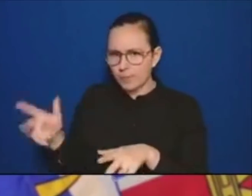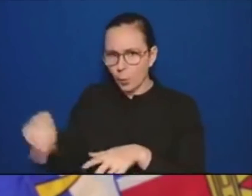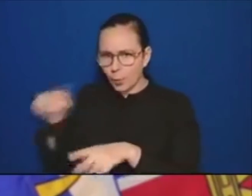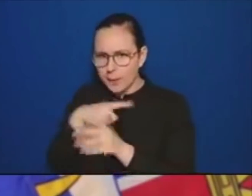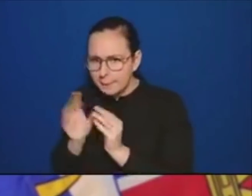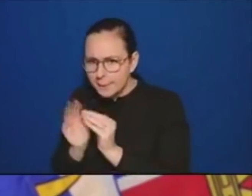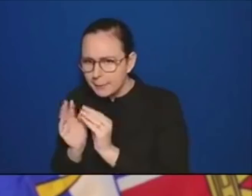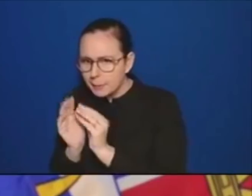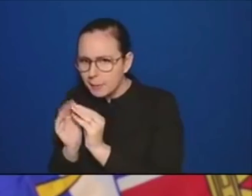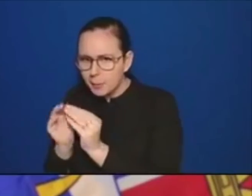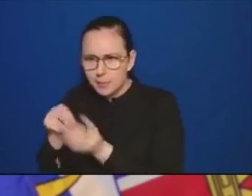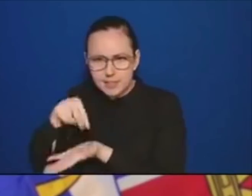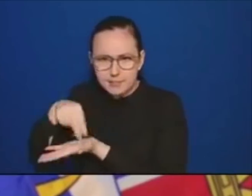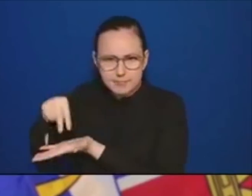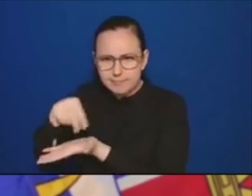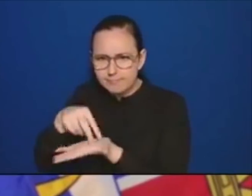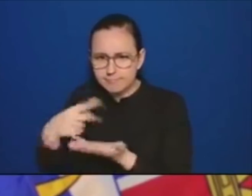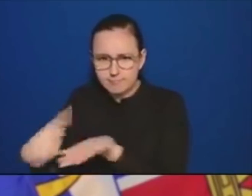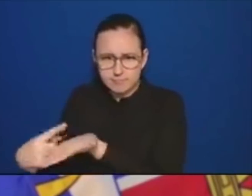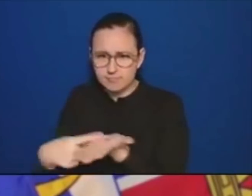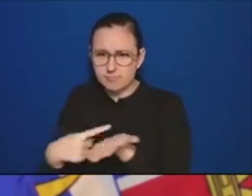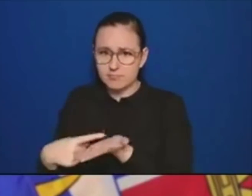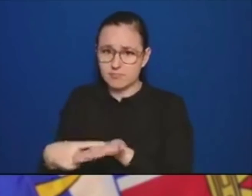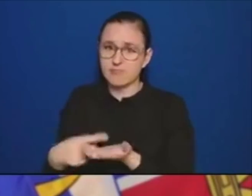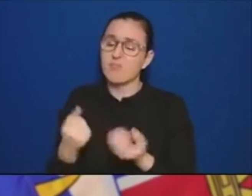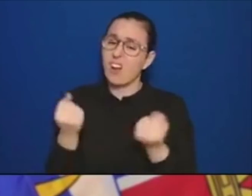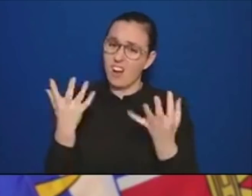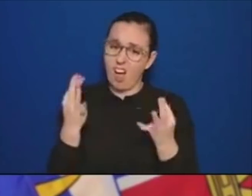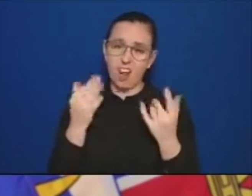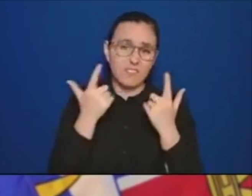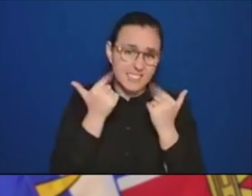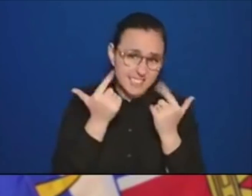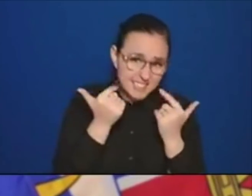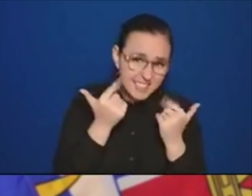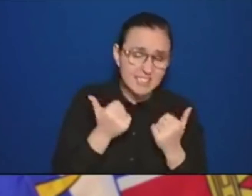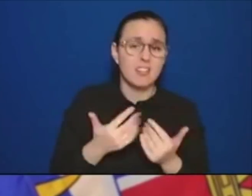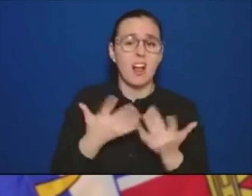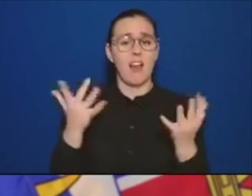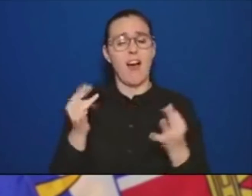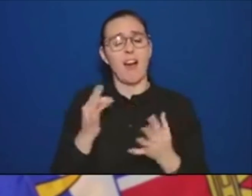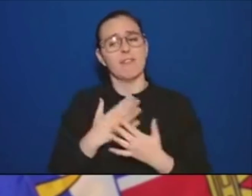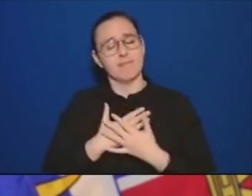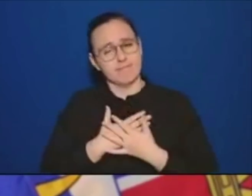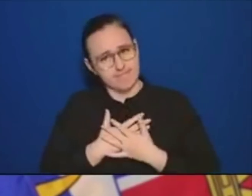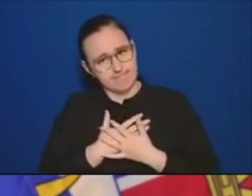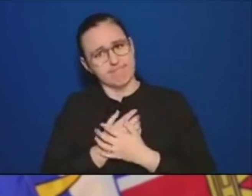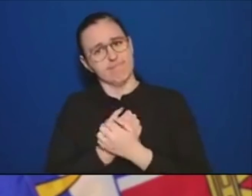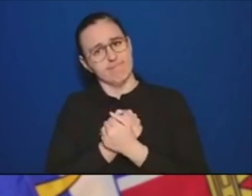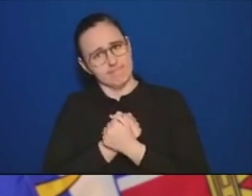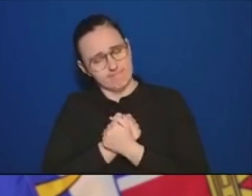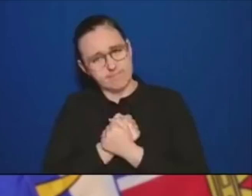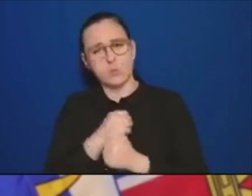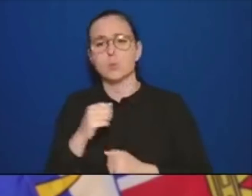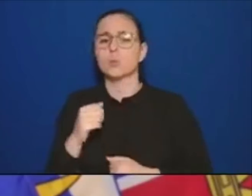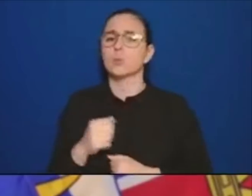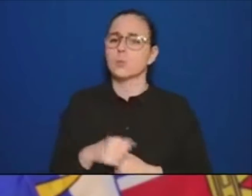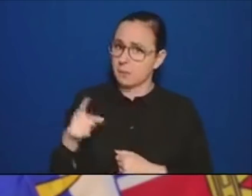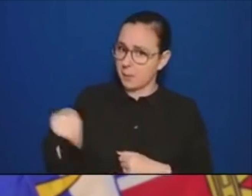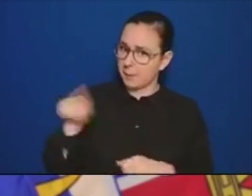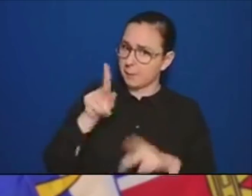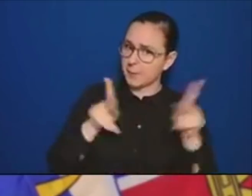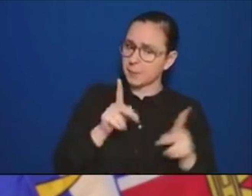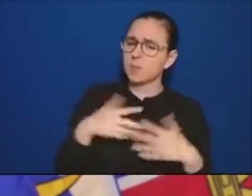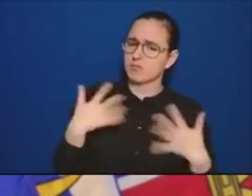there was a lot of shared tears and a lot of hugs. These folks are going through a lot, and they made time out of their really incredibly